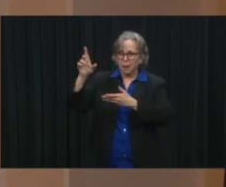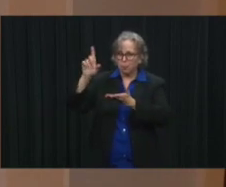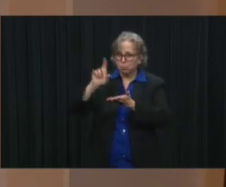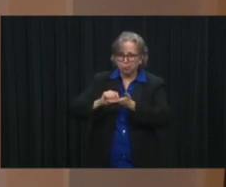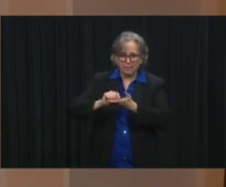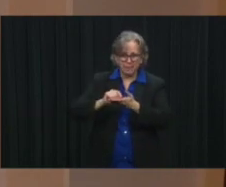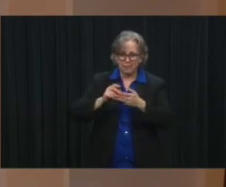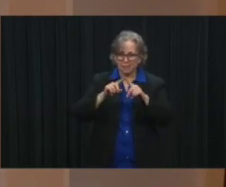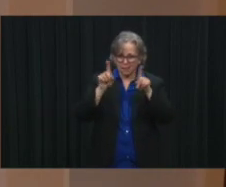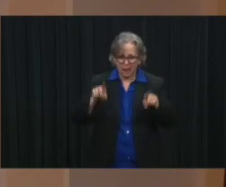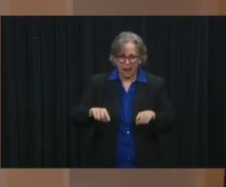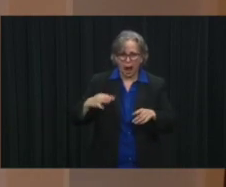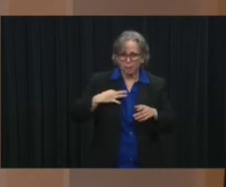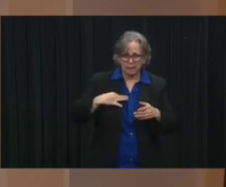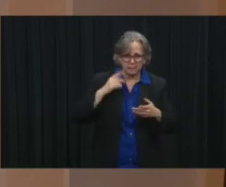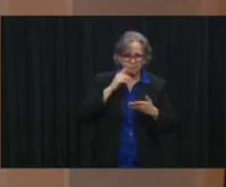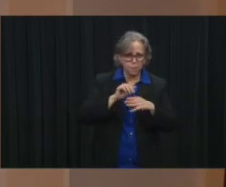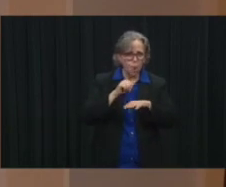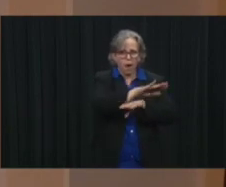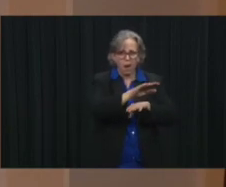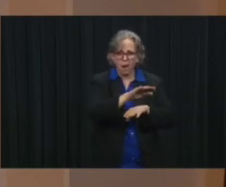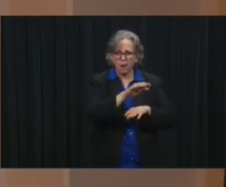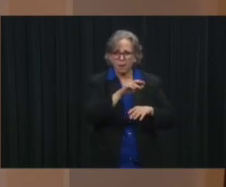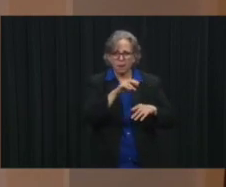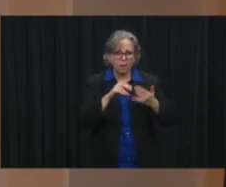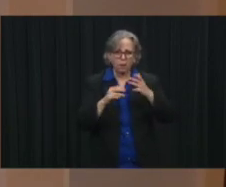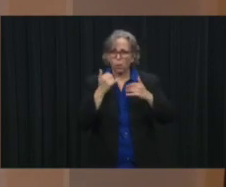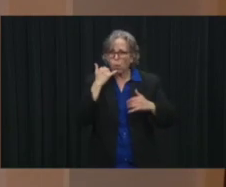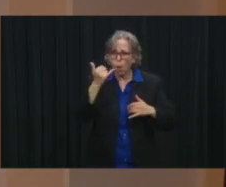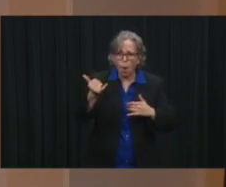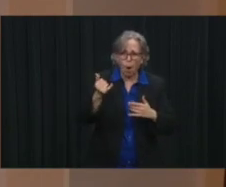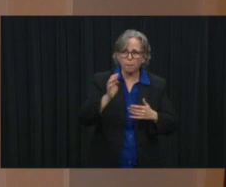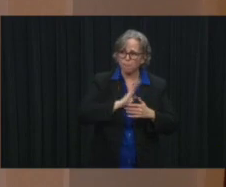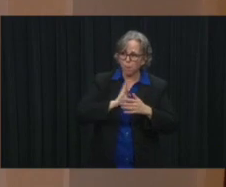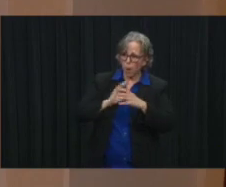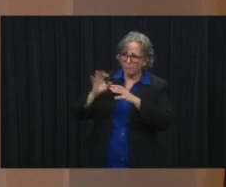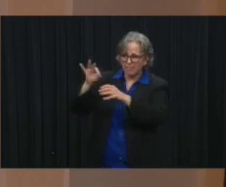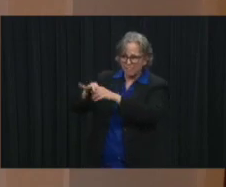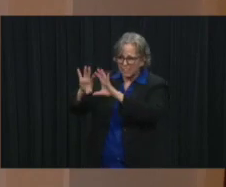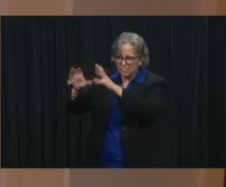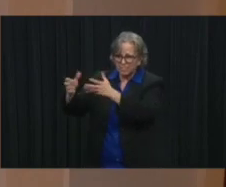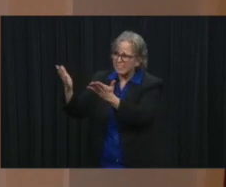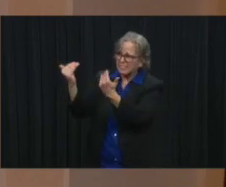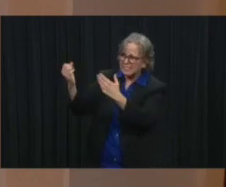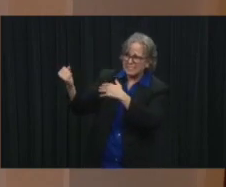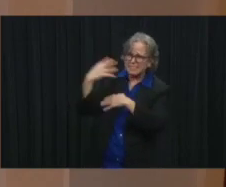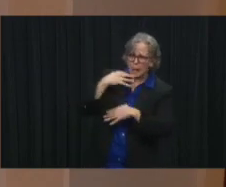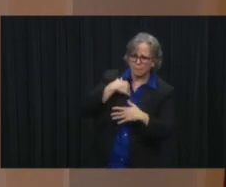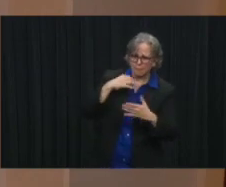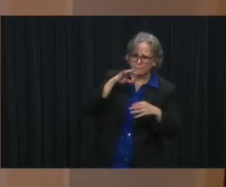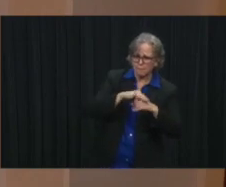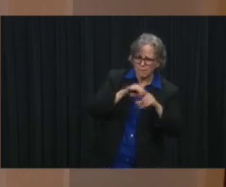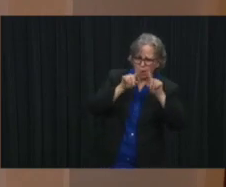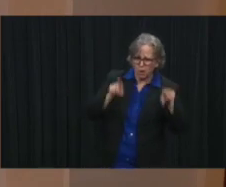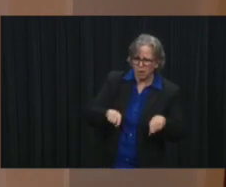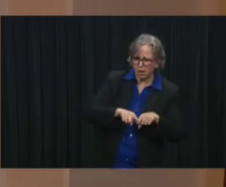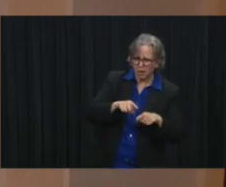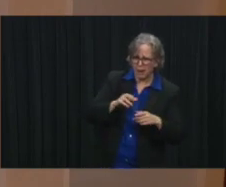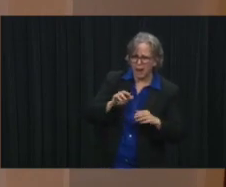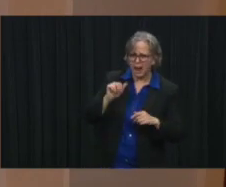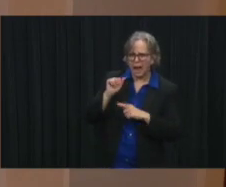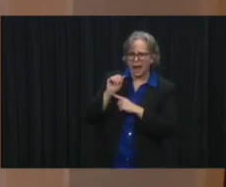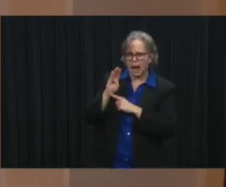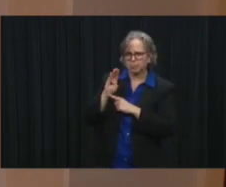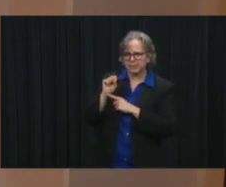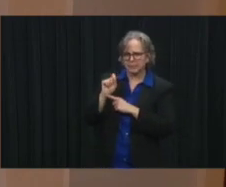ballot application, you can call your local board of elections and get that so that you're able to vote. Also, while you're at